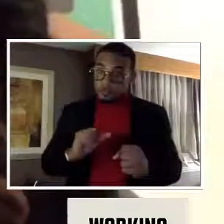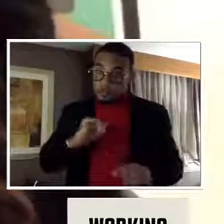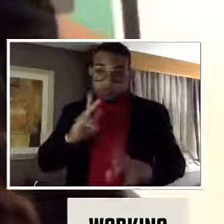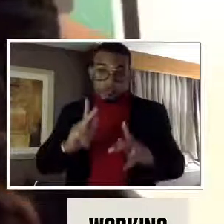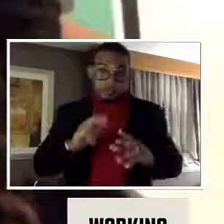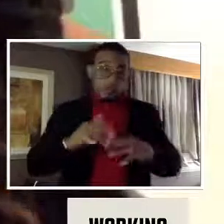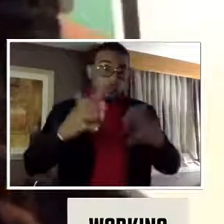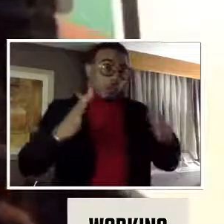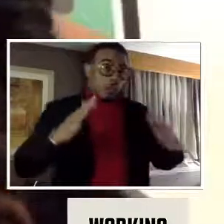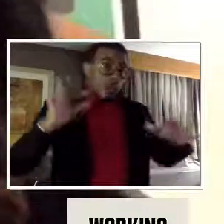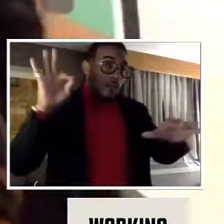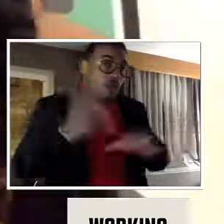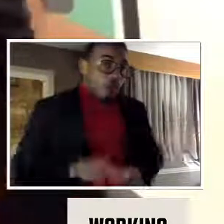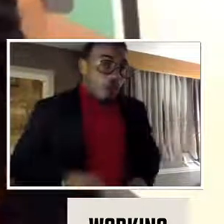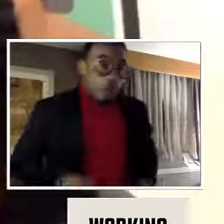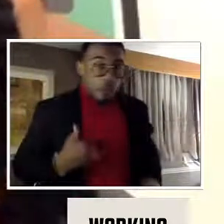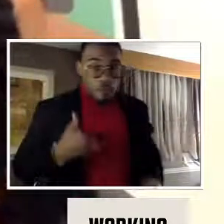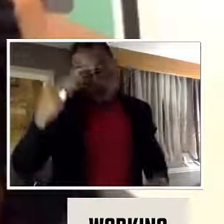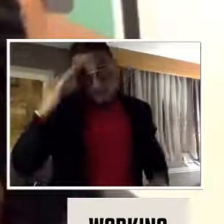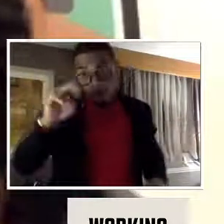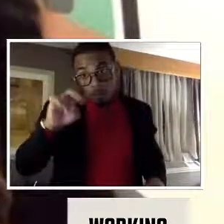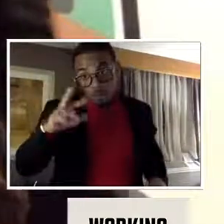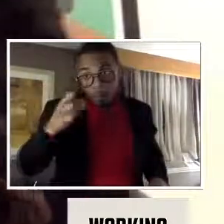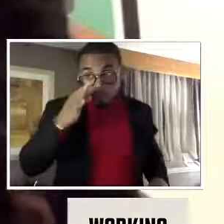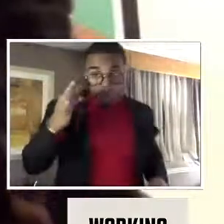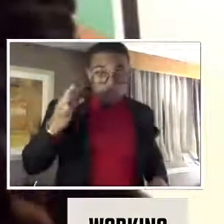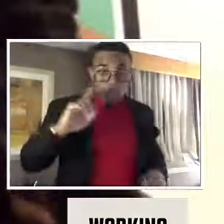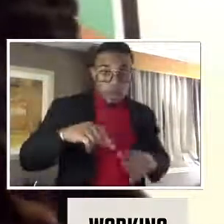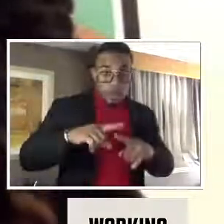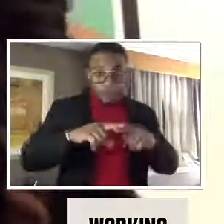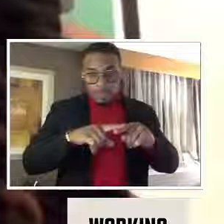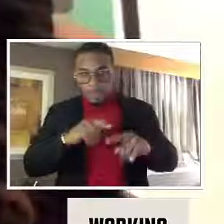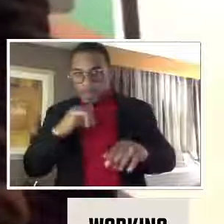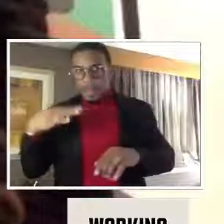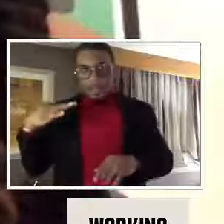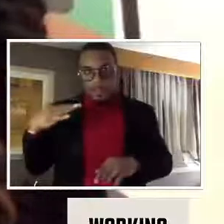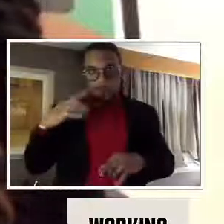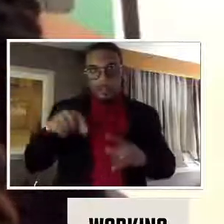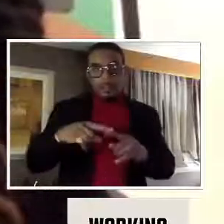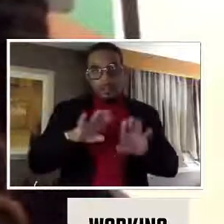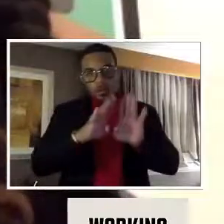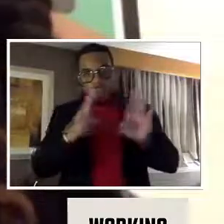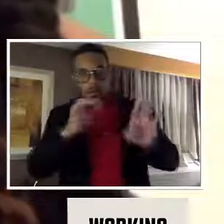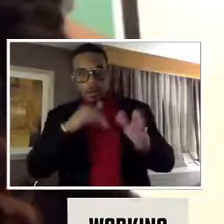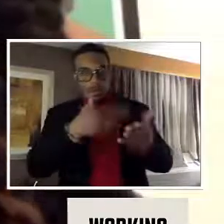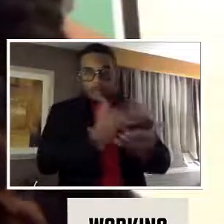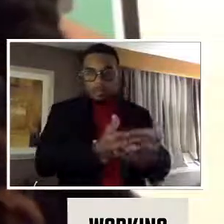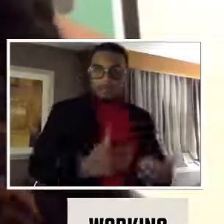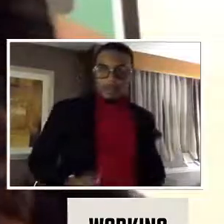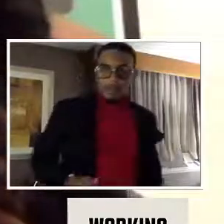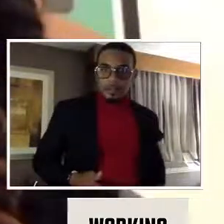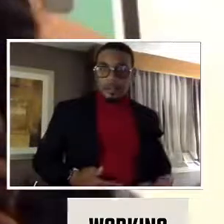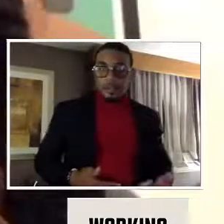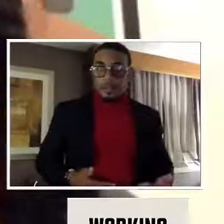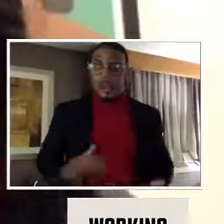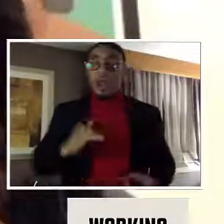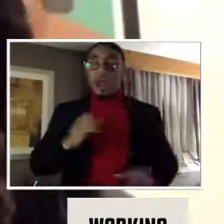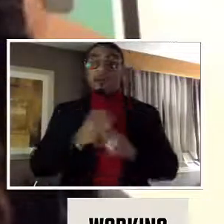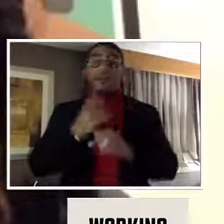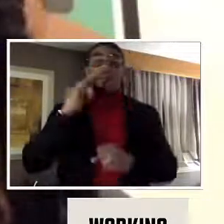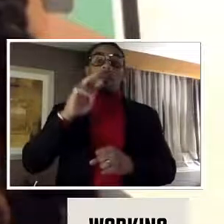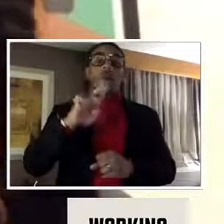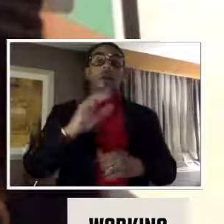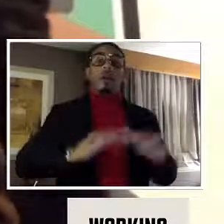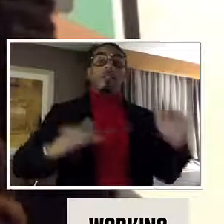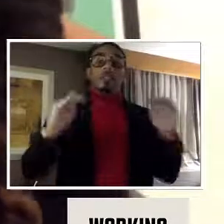Our people are already voting. We know November is about conditions, not candidates. It is a door, not the destination. Our fight for